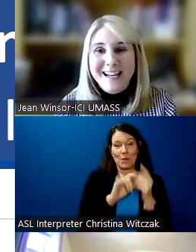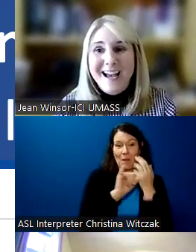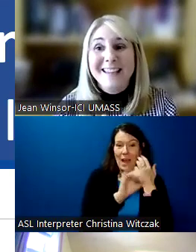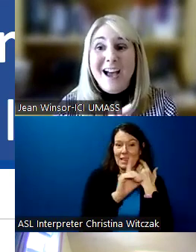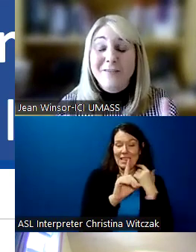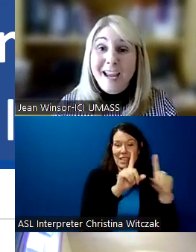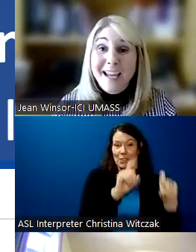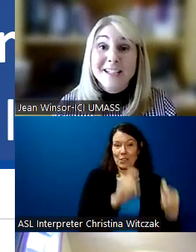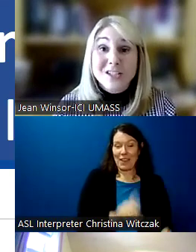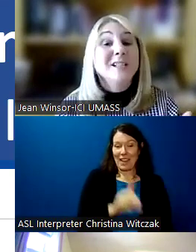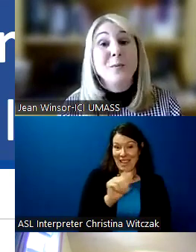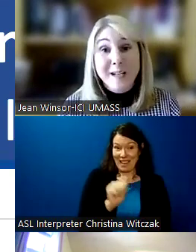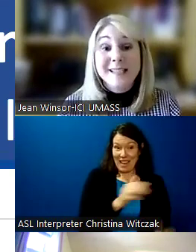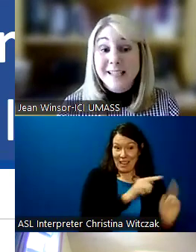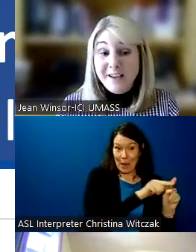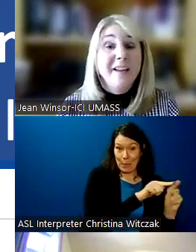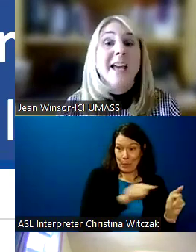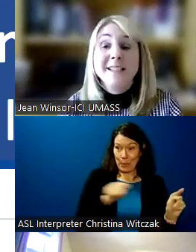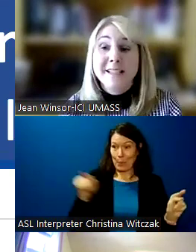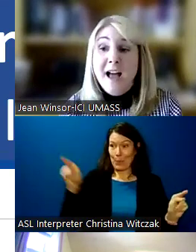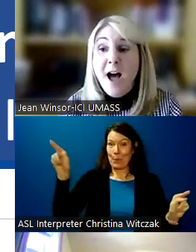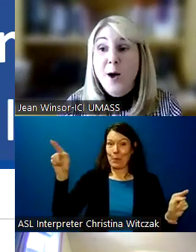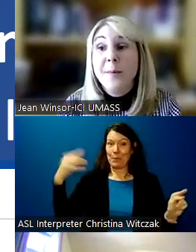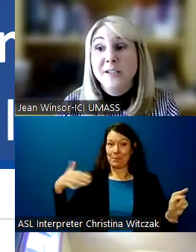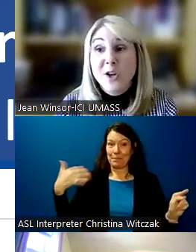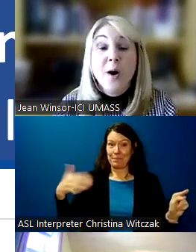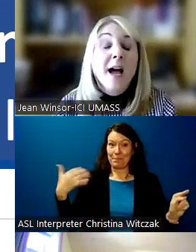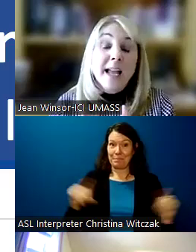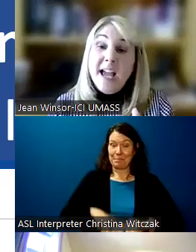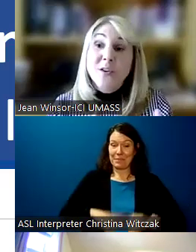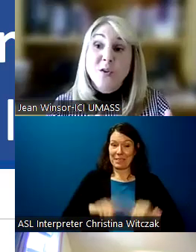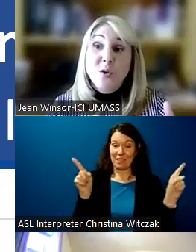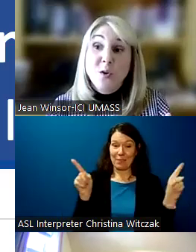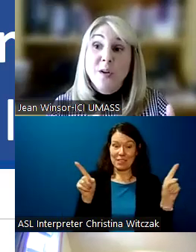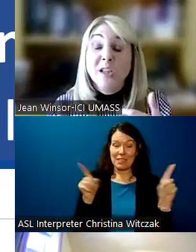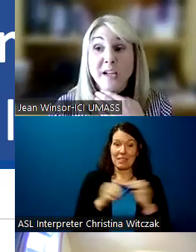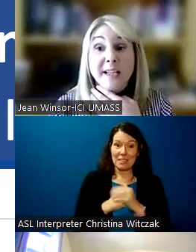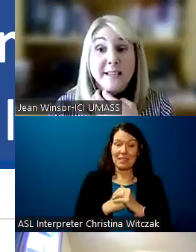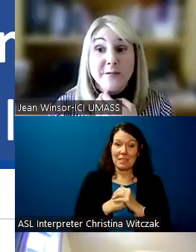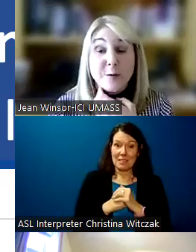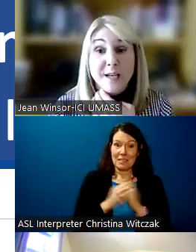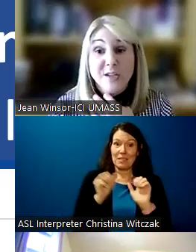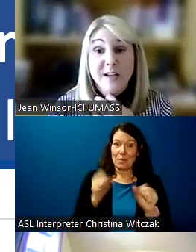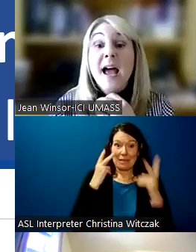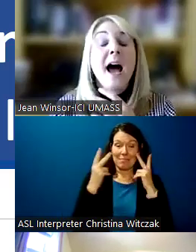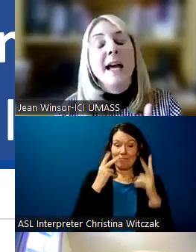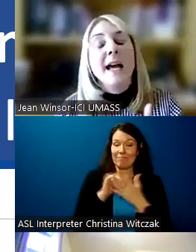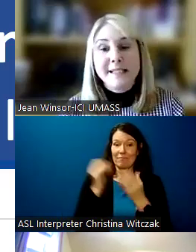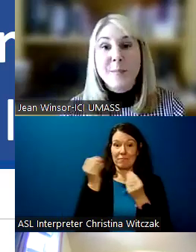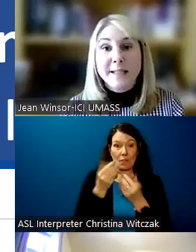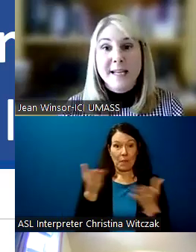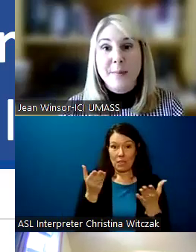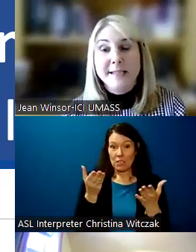survey data, that range is pretty significant. And so again, you can look at this information